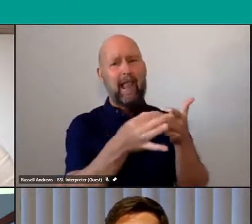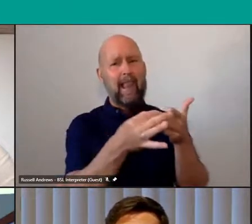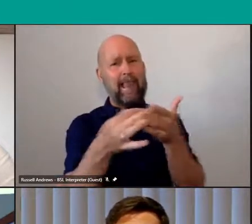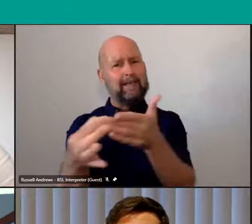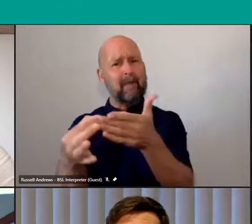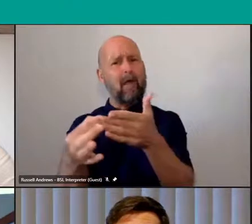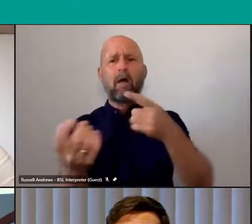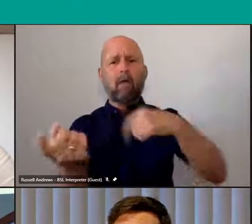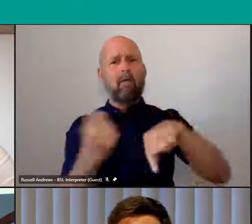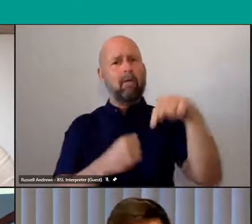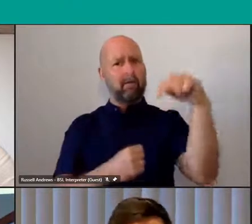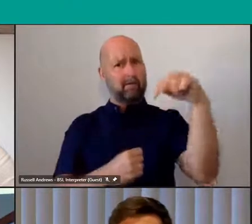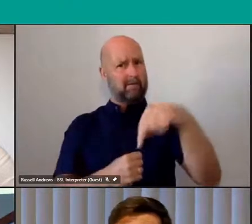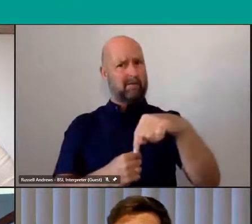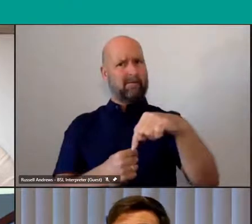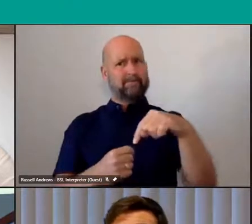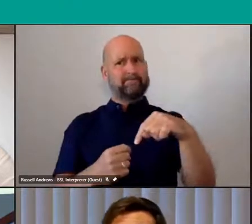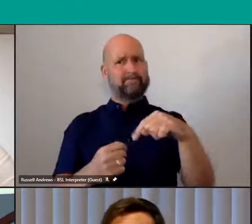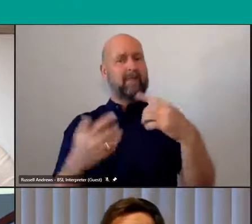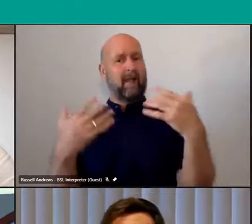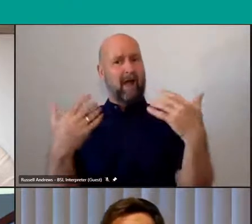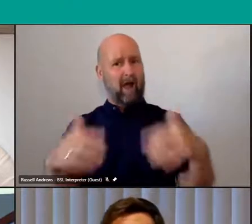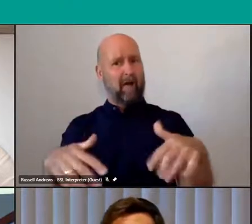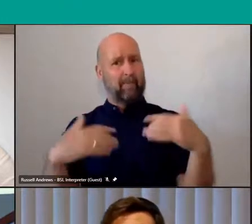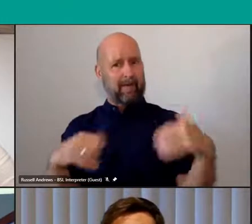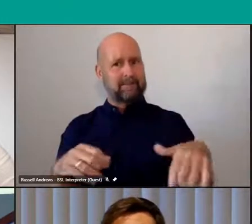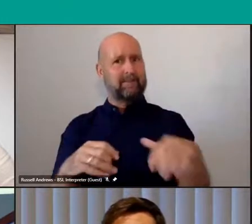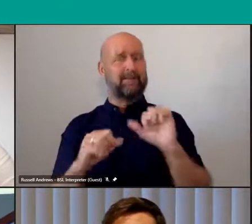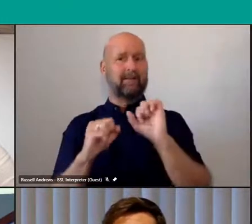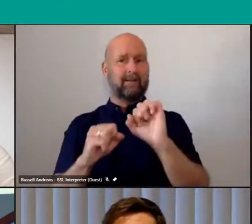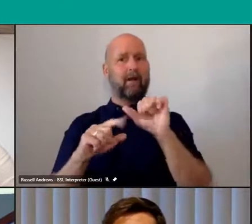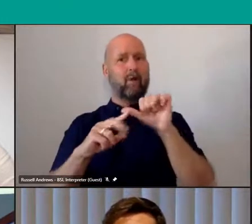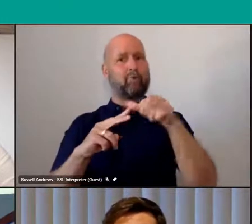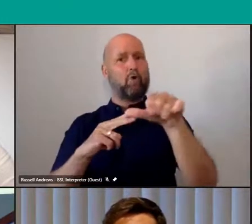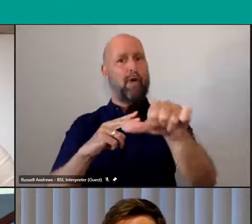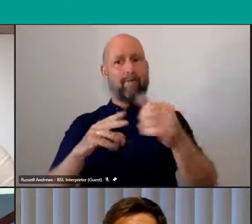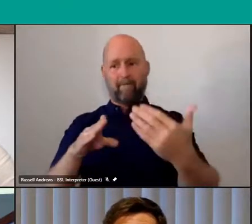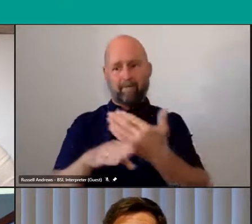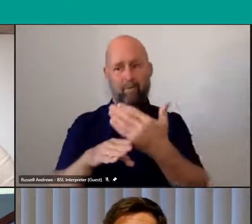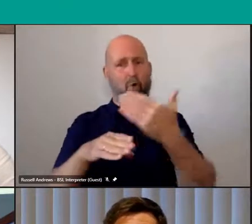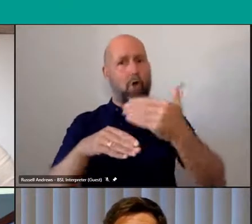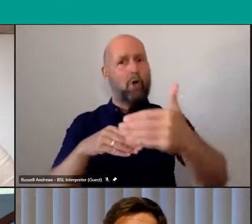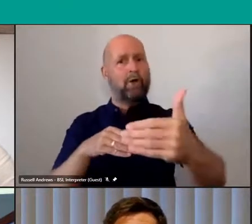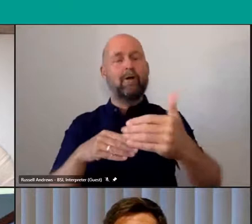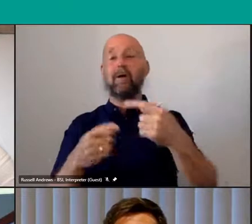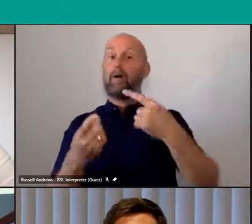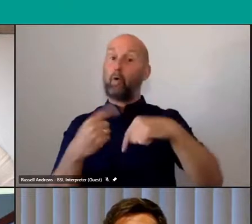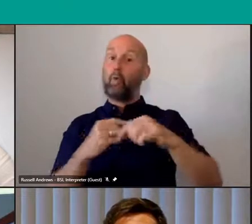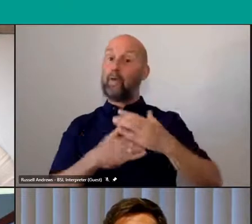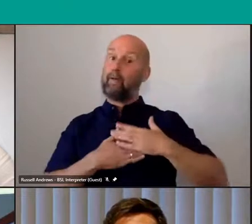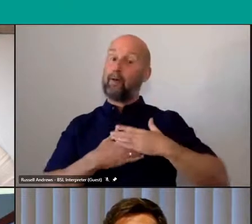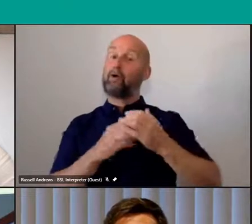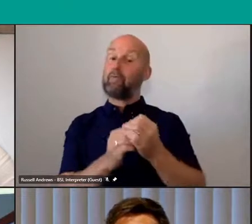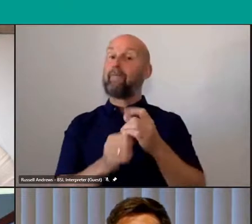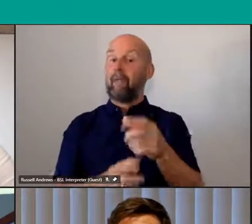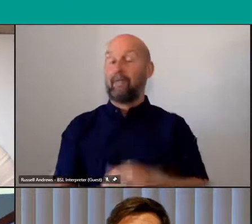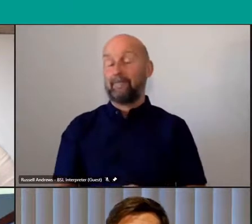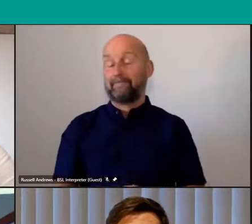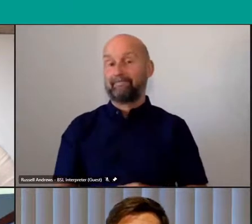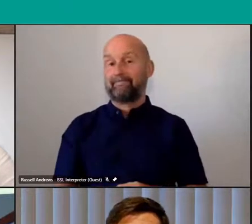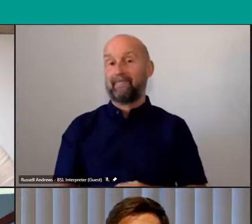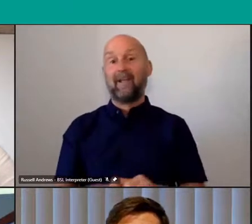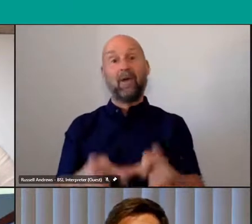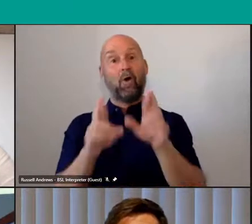to this this amazing programme of work. So, you know, we're all deeply grateful to you. And I just